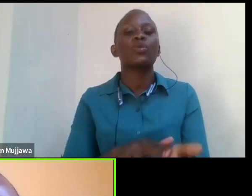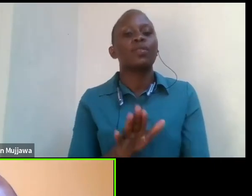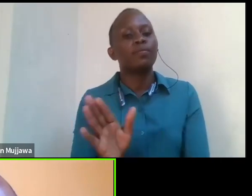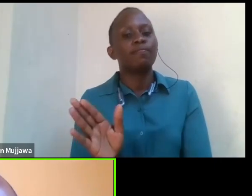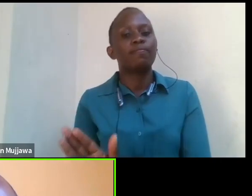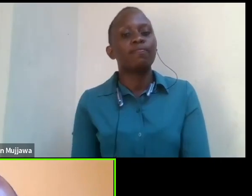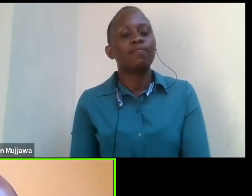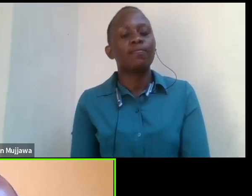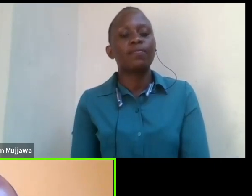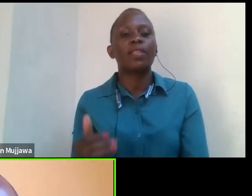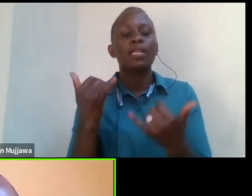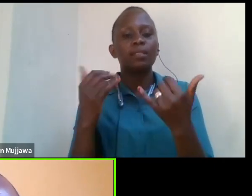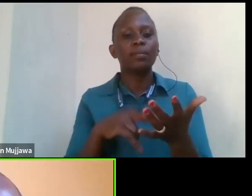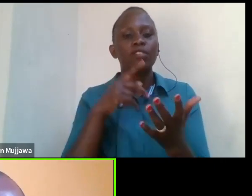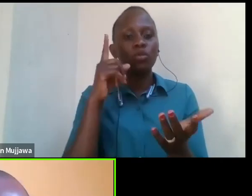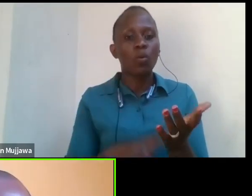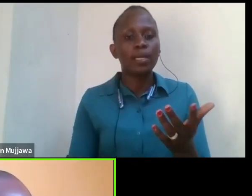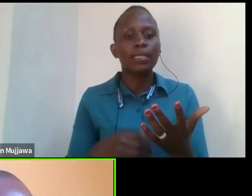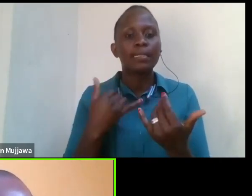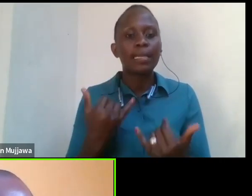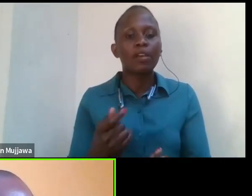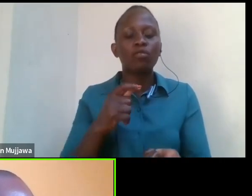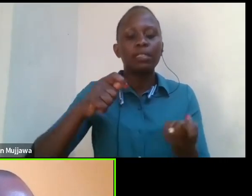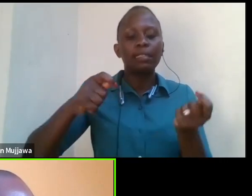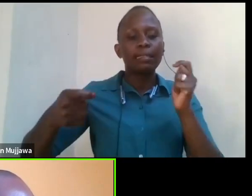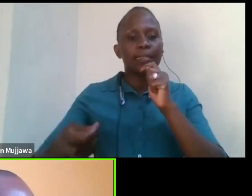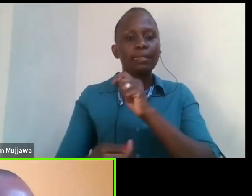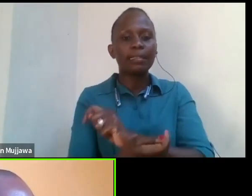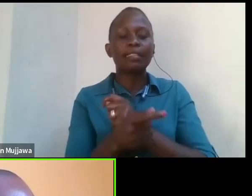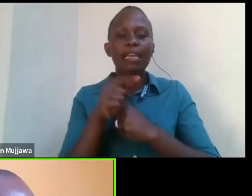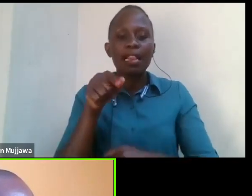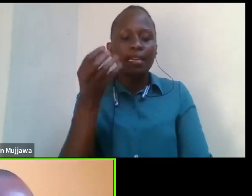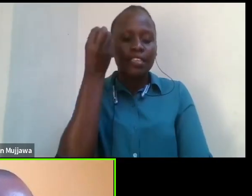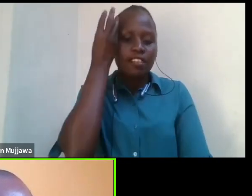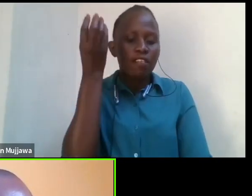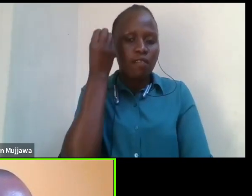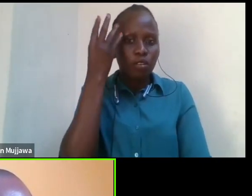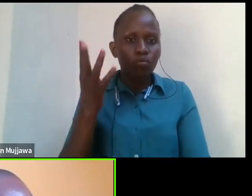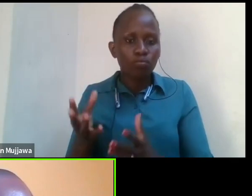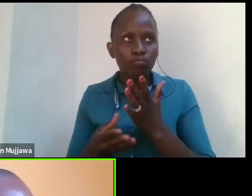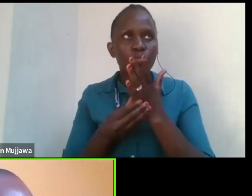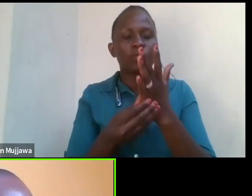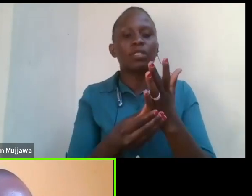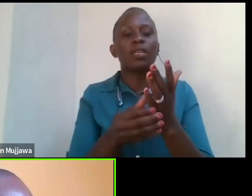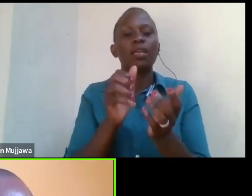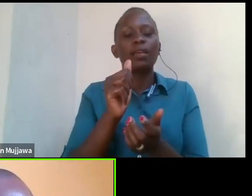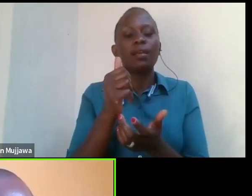So here we mean that you've actually now translated that invention, you've attached the